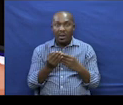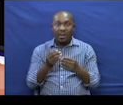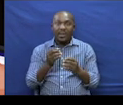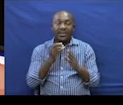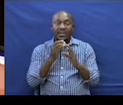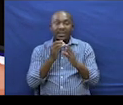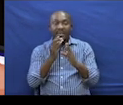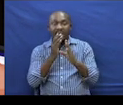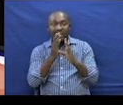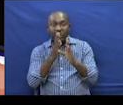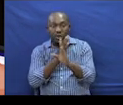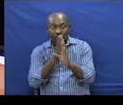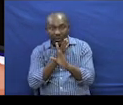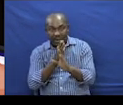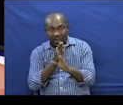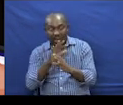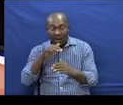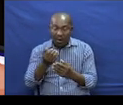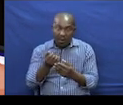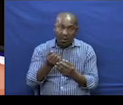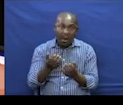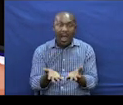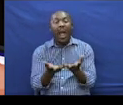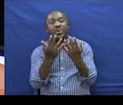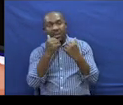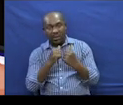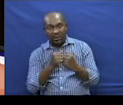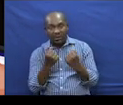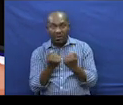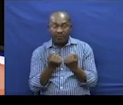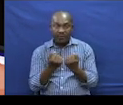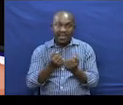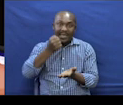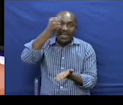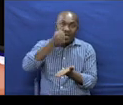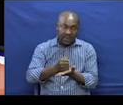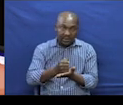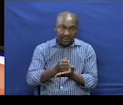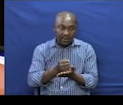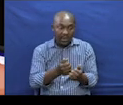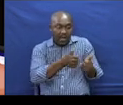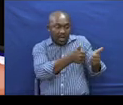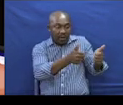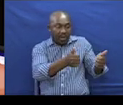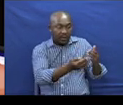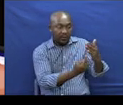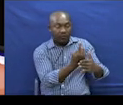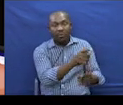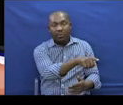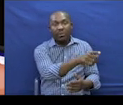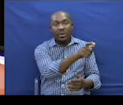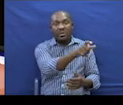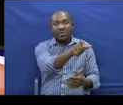the ability or the power to make a decision is vested in the hands of the people. But in the attempt to define